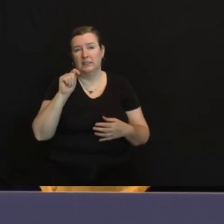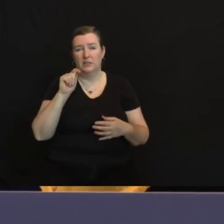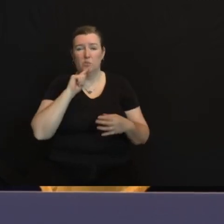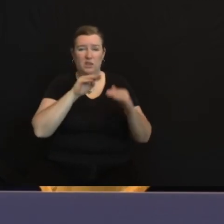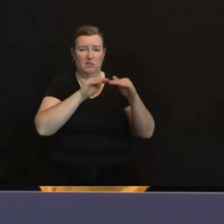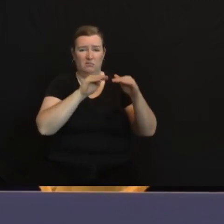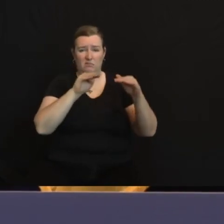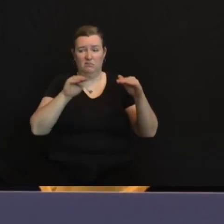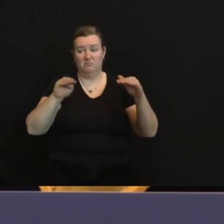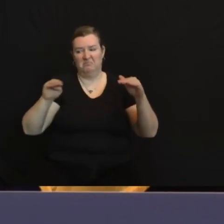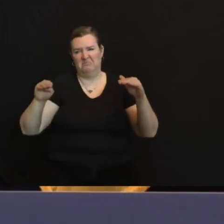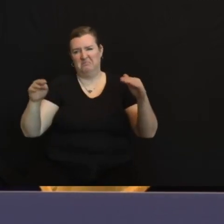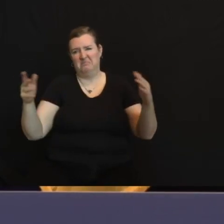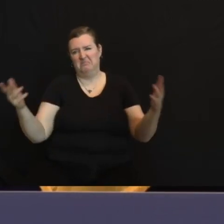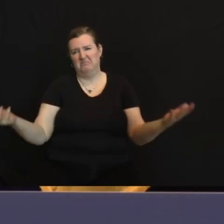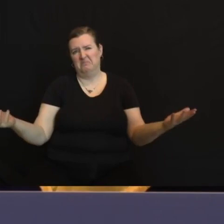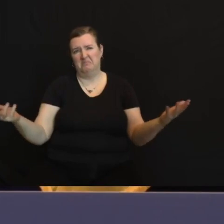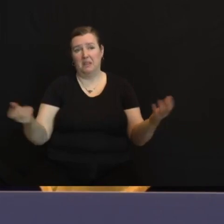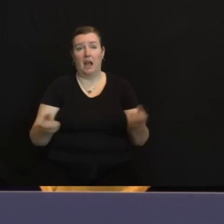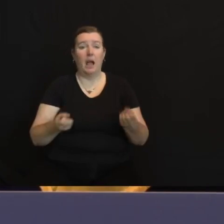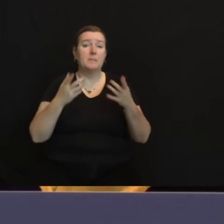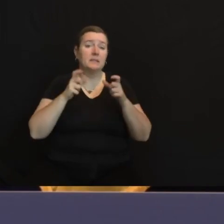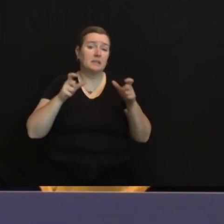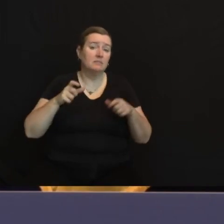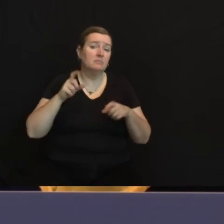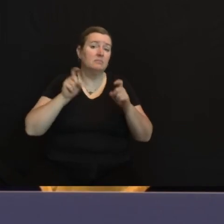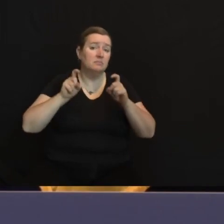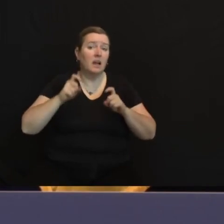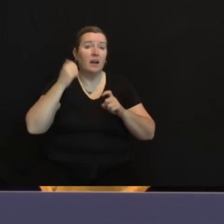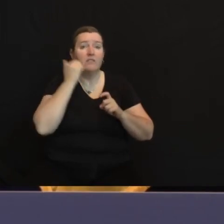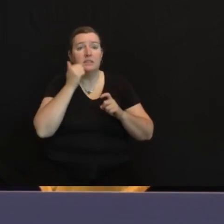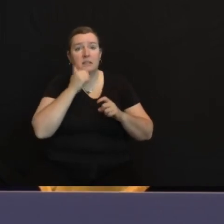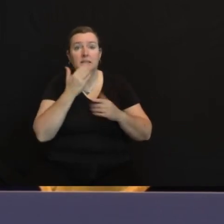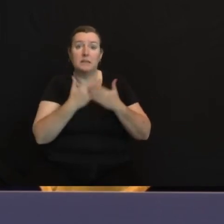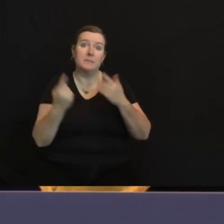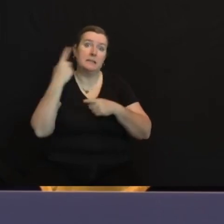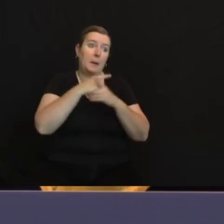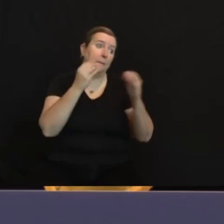testing certain days being much more significant than others.